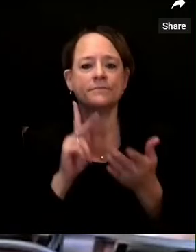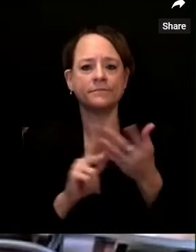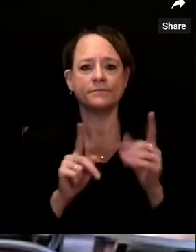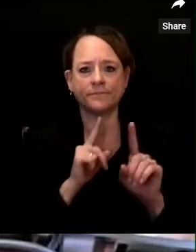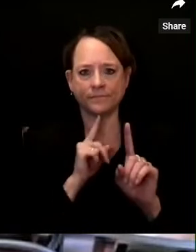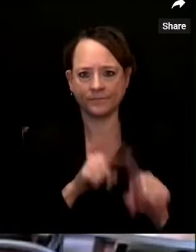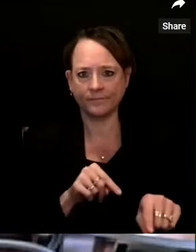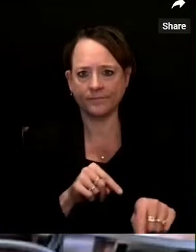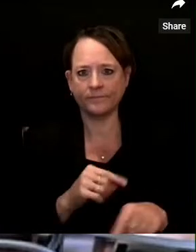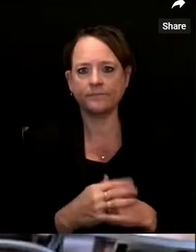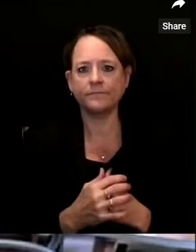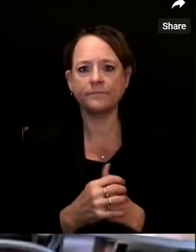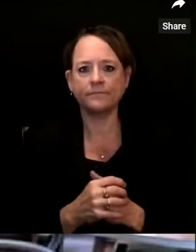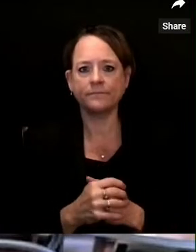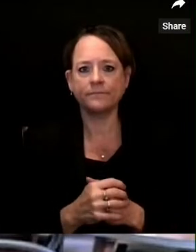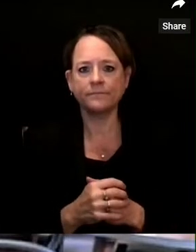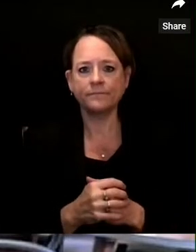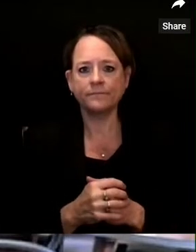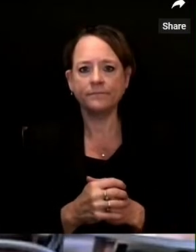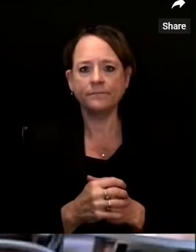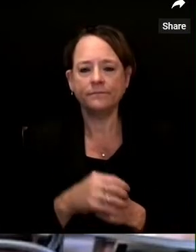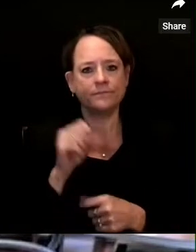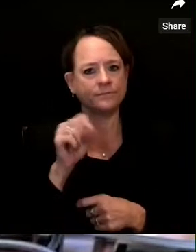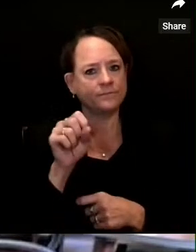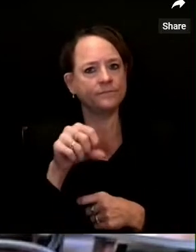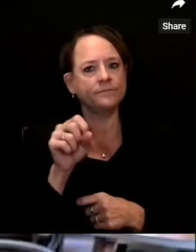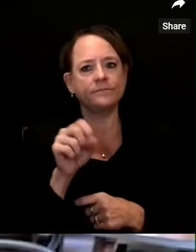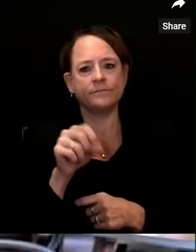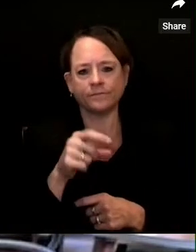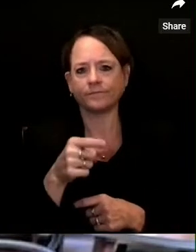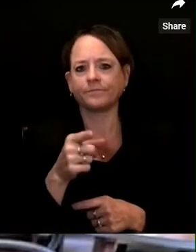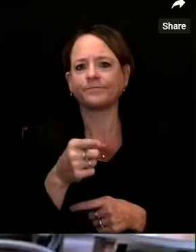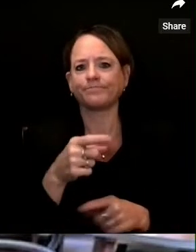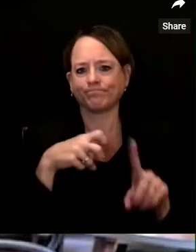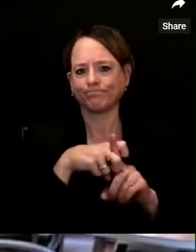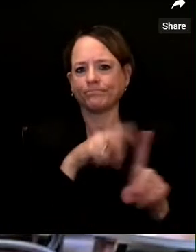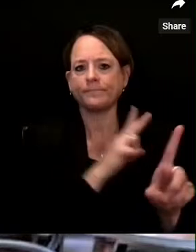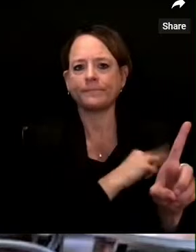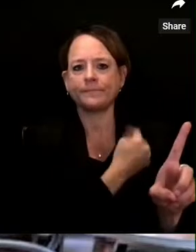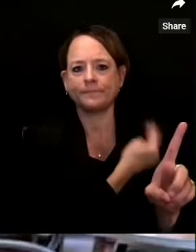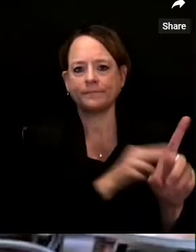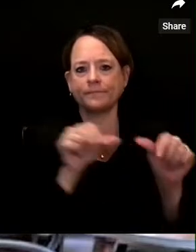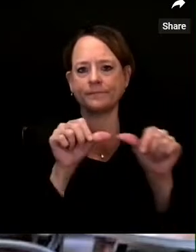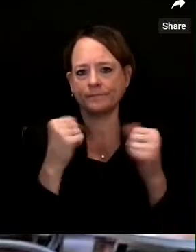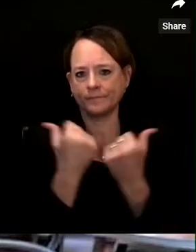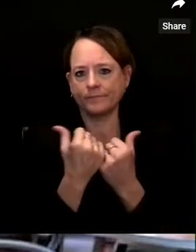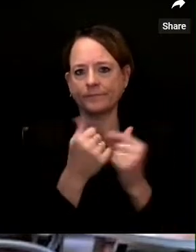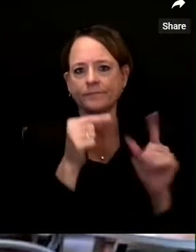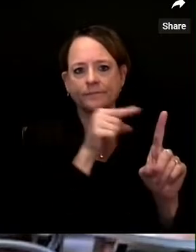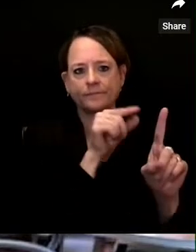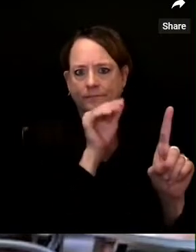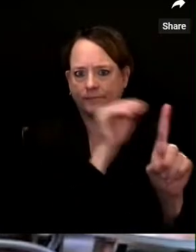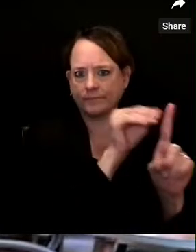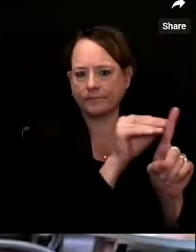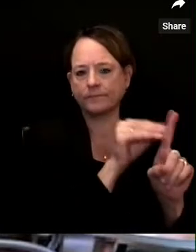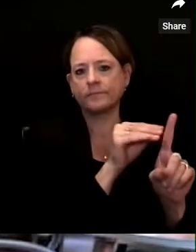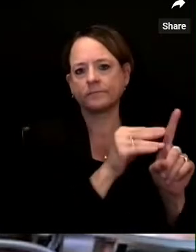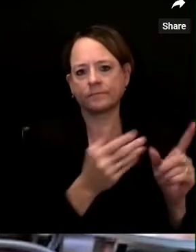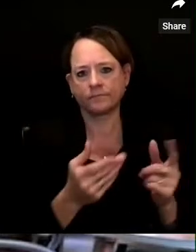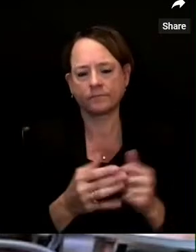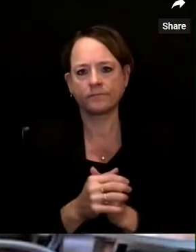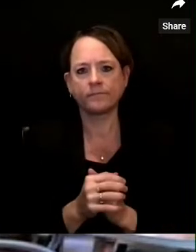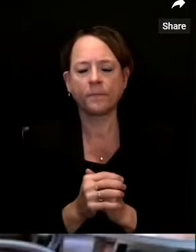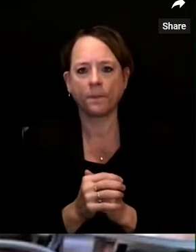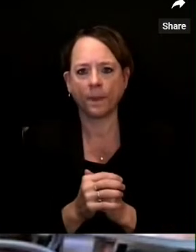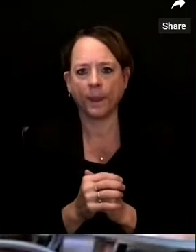Association, because I'm sure that they'll be able to add some additional detail. So earlier in the pandemic, we began